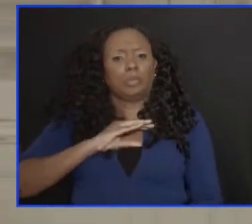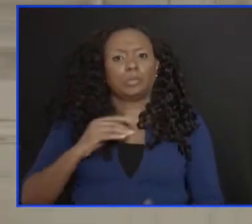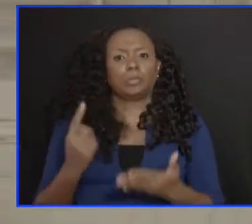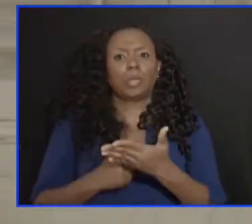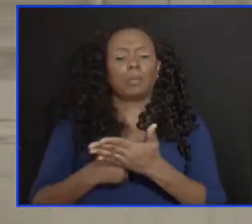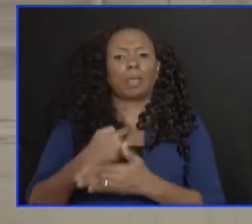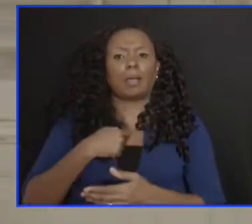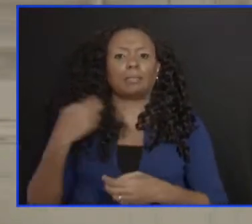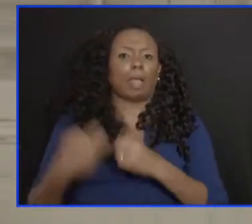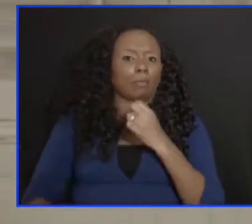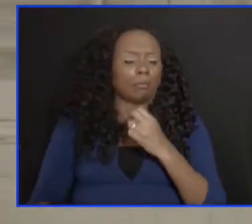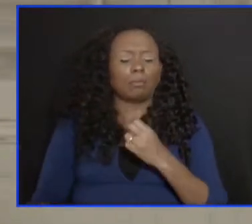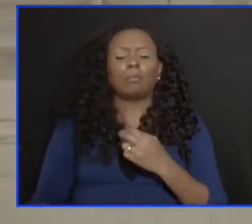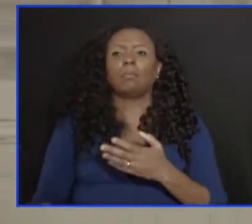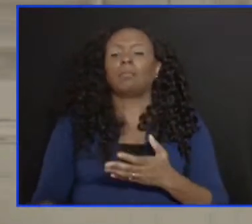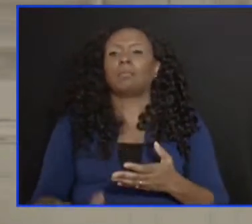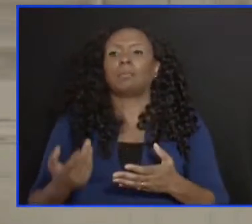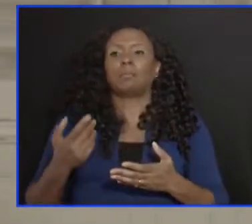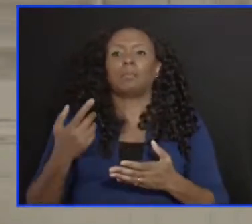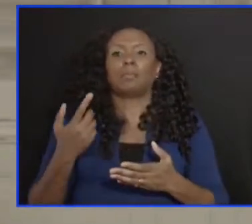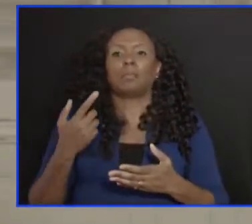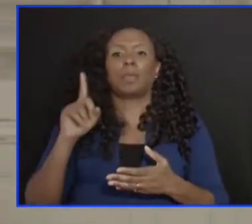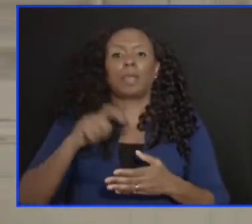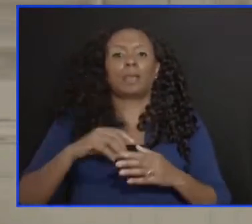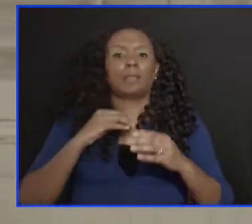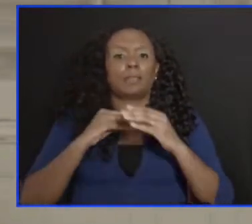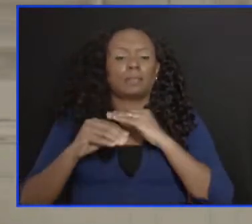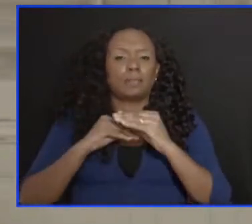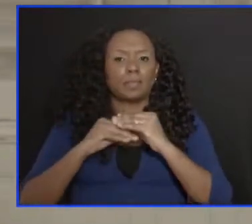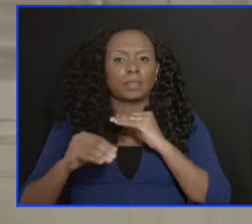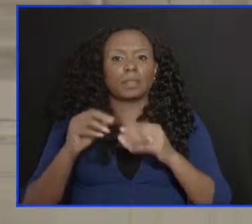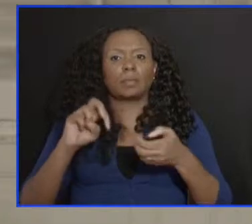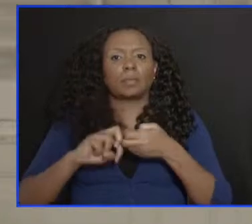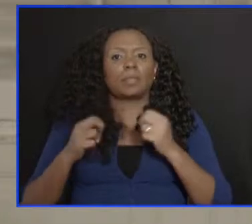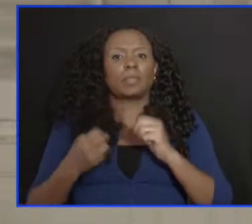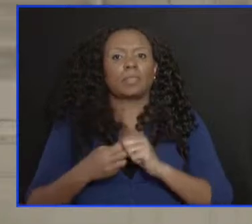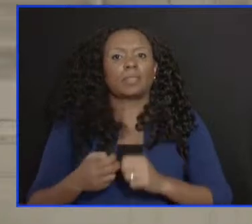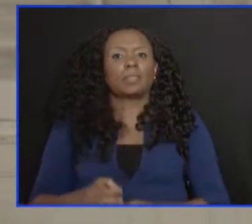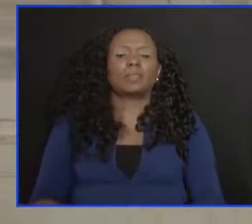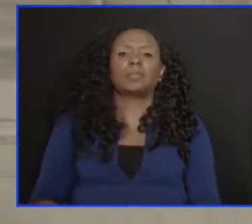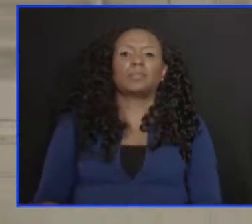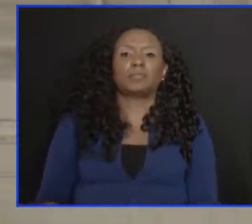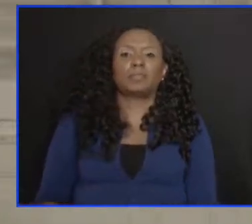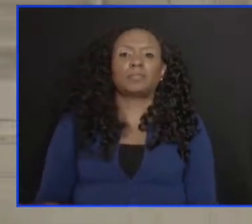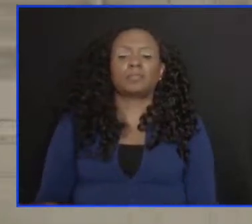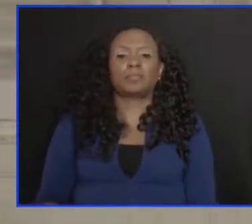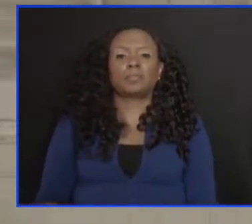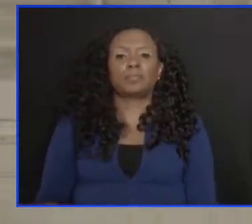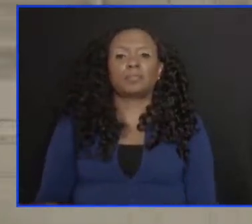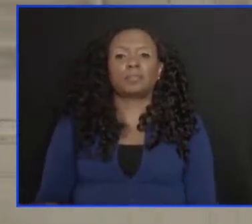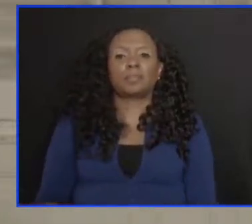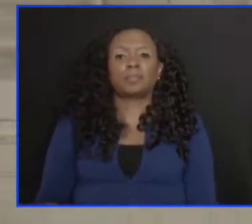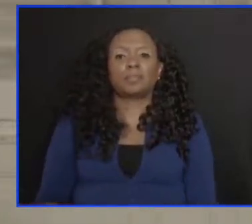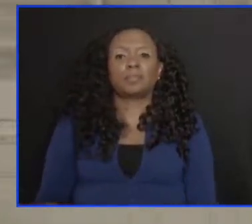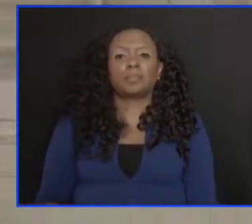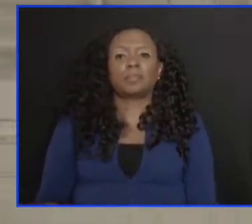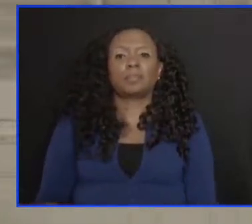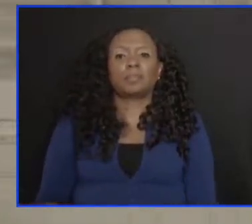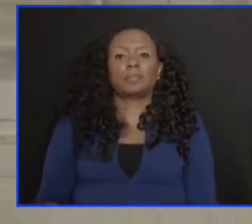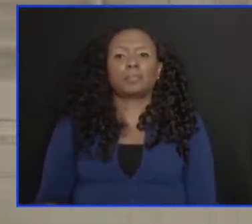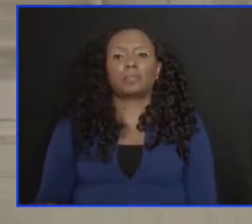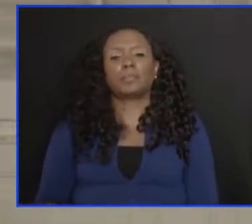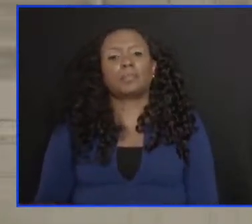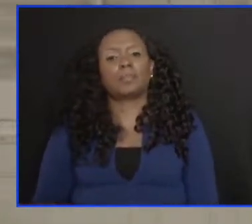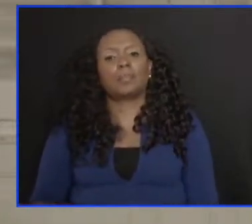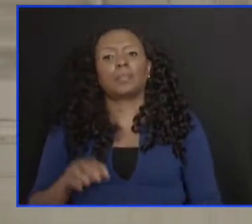tough in trying to say, look, this cannot happen, we have to fix this. But I think they understand the underlying goal is to improve